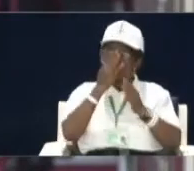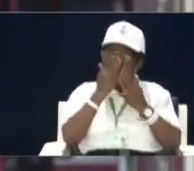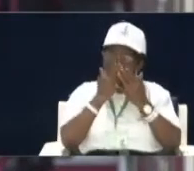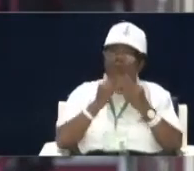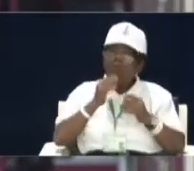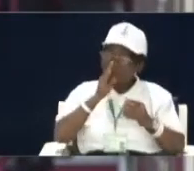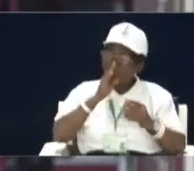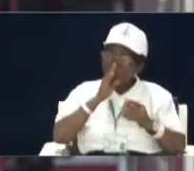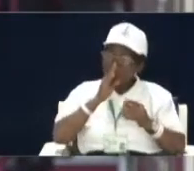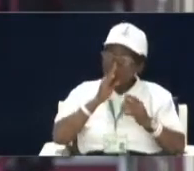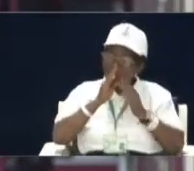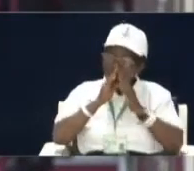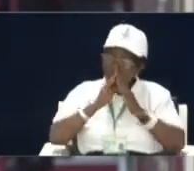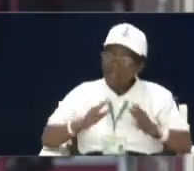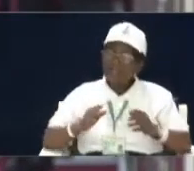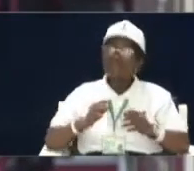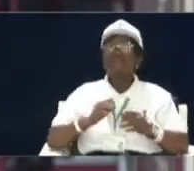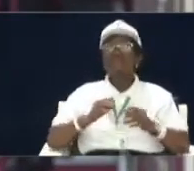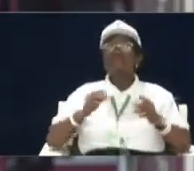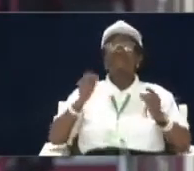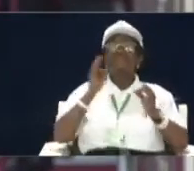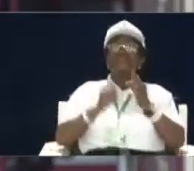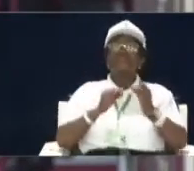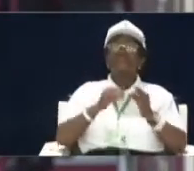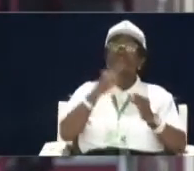silenced. Oh, if only you pray